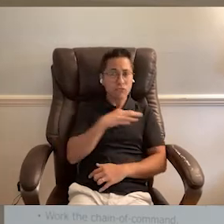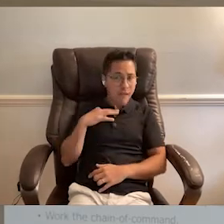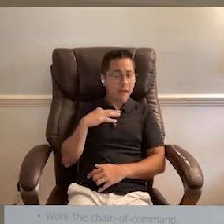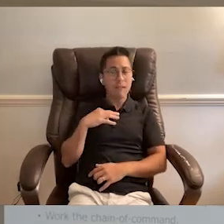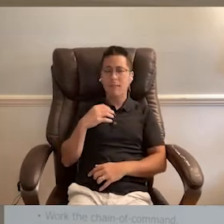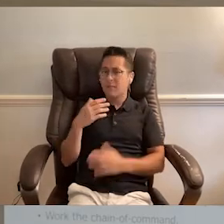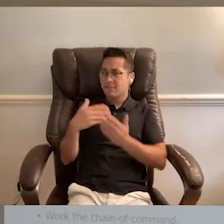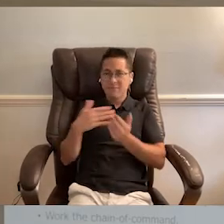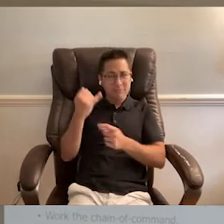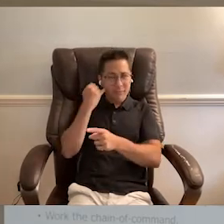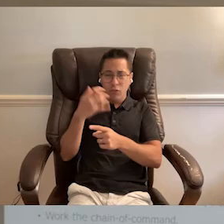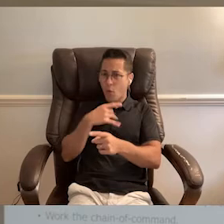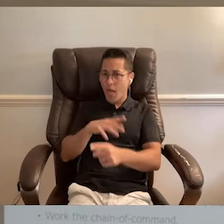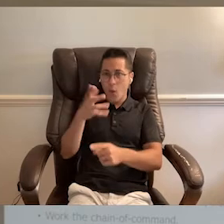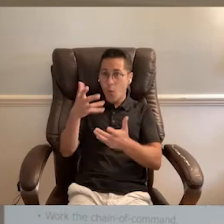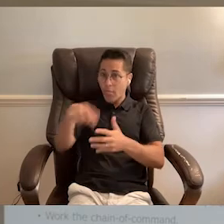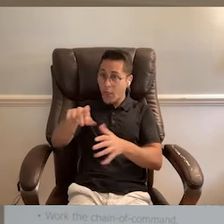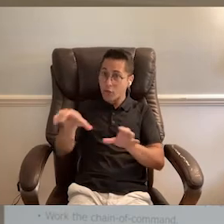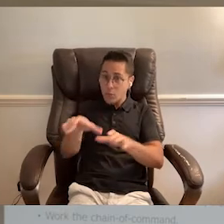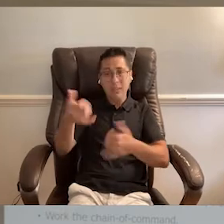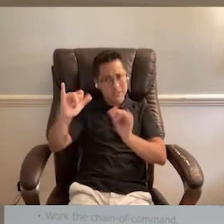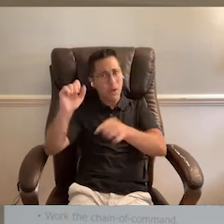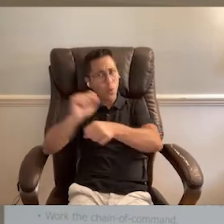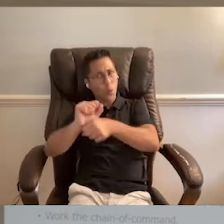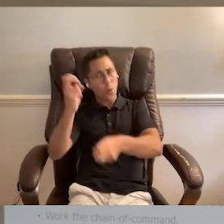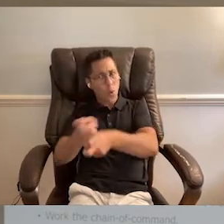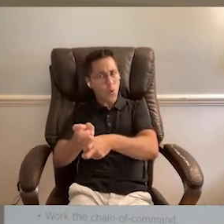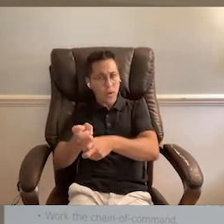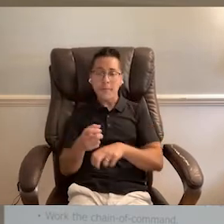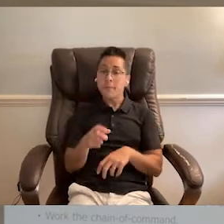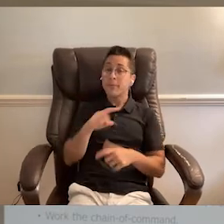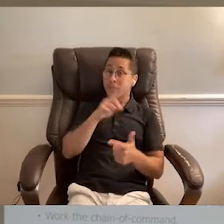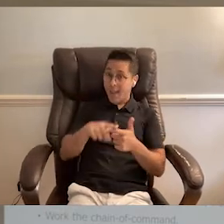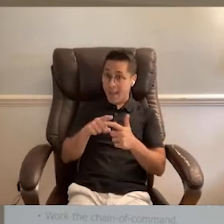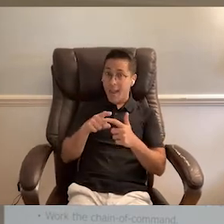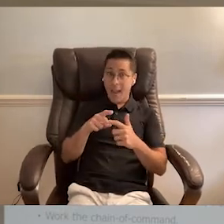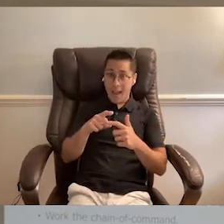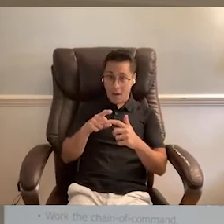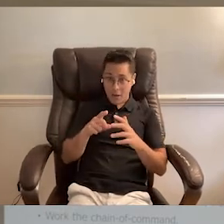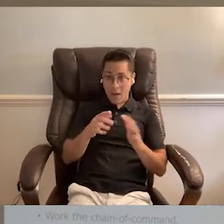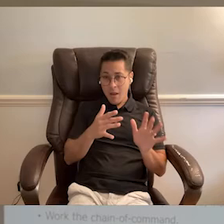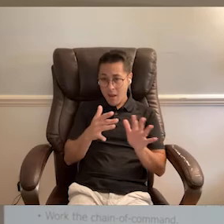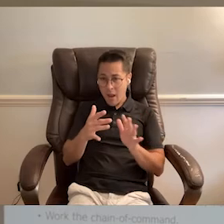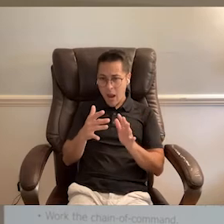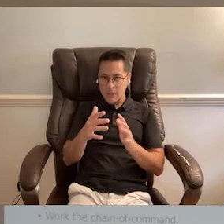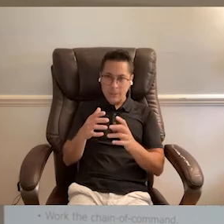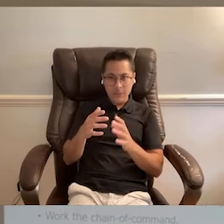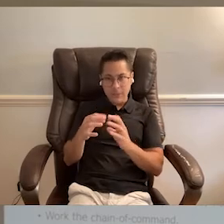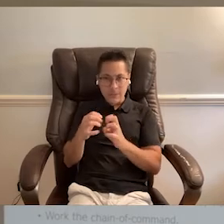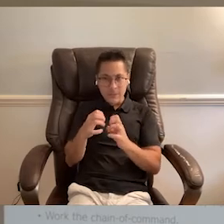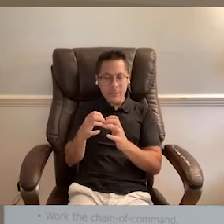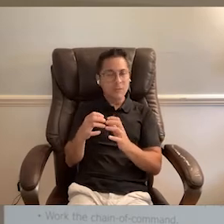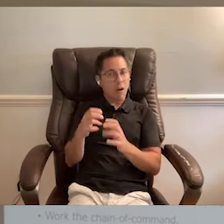doing, they're working hard. And then when you get to the sticking point, you've built a way to talk to